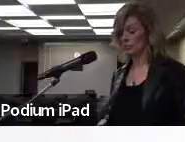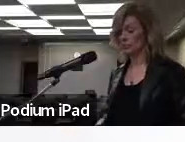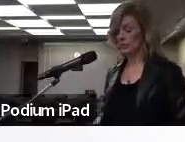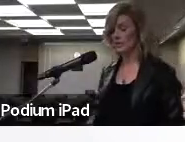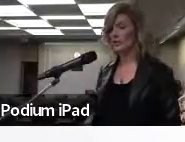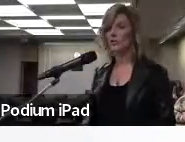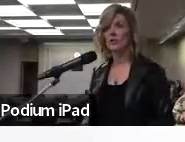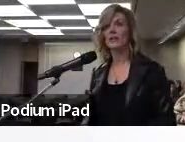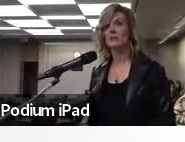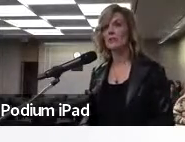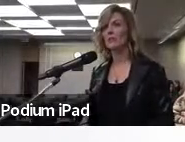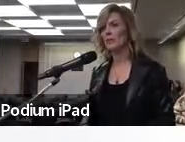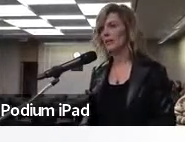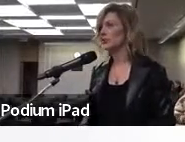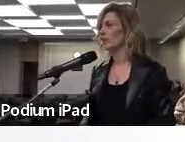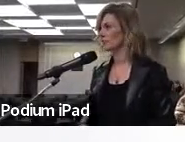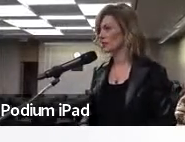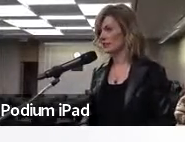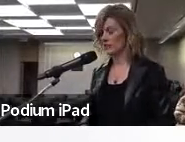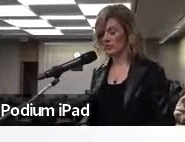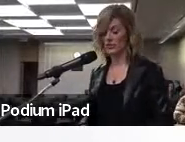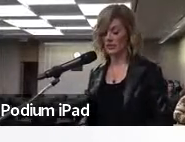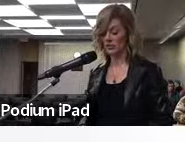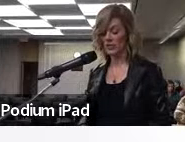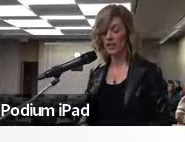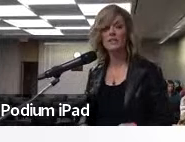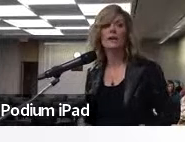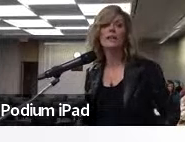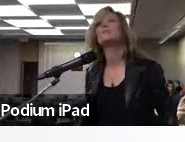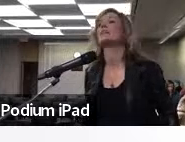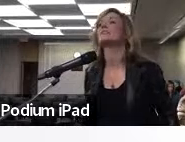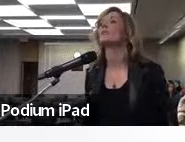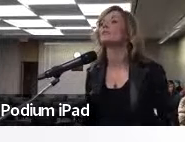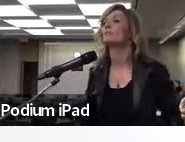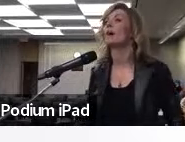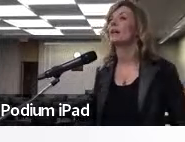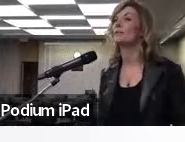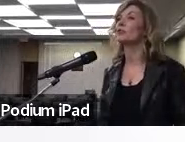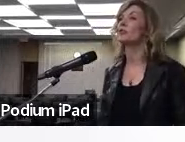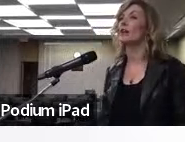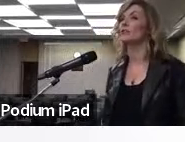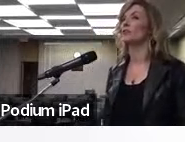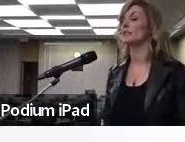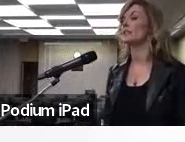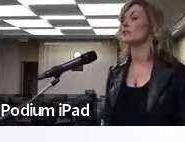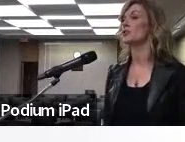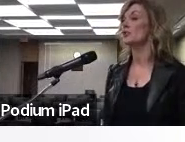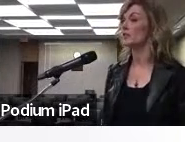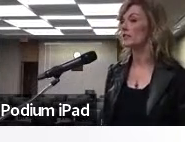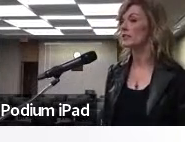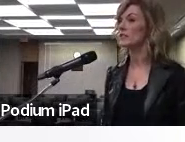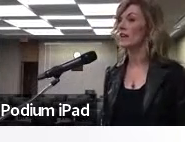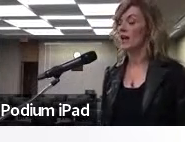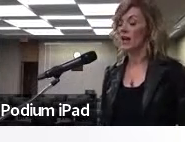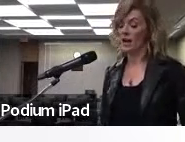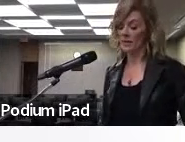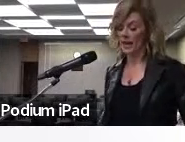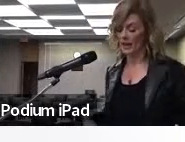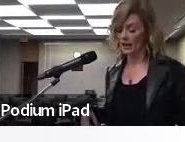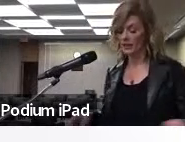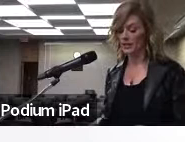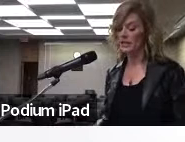Good evening, Board President Cuneo, Vice President Potroff, Directors, Dr. Keenan. My name is Casey Wisdom. I am the Director of Transition